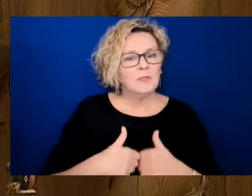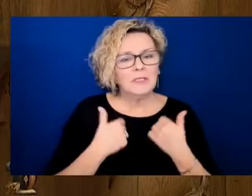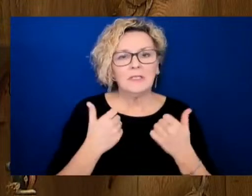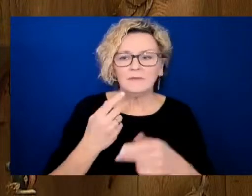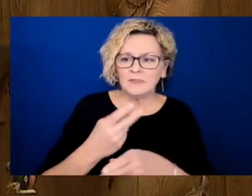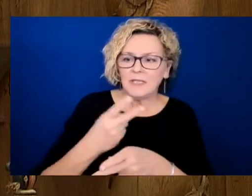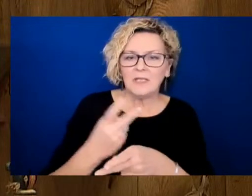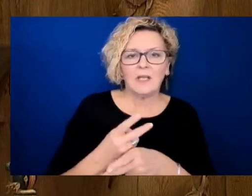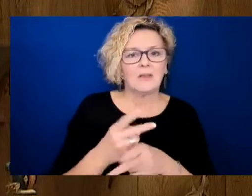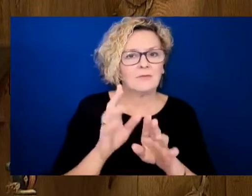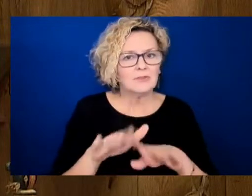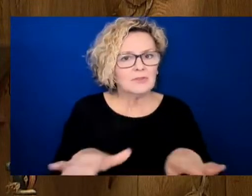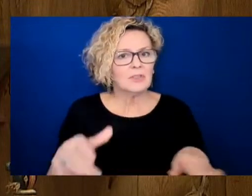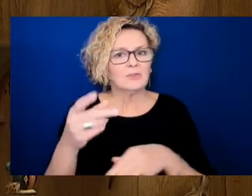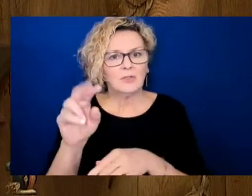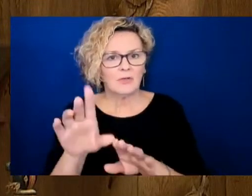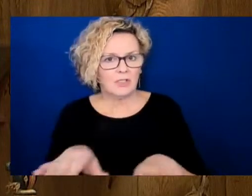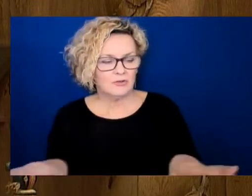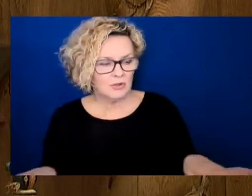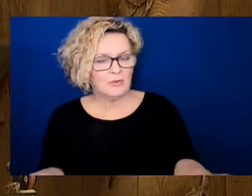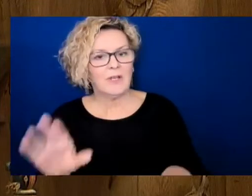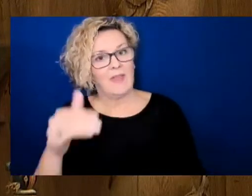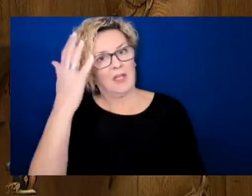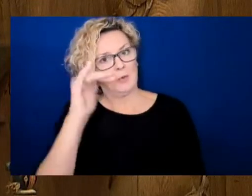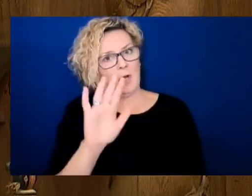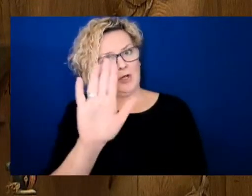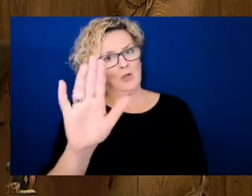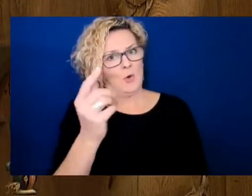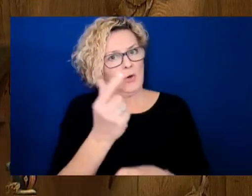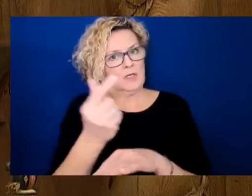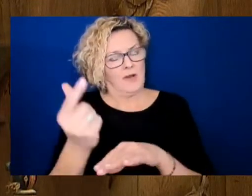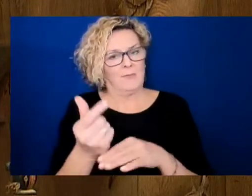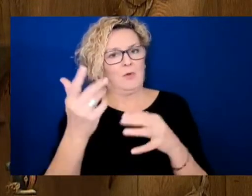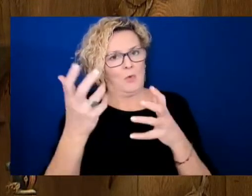take action on all the things that matter most to you.